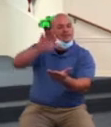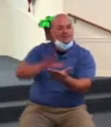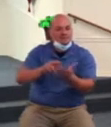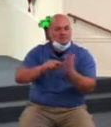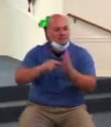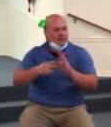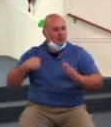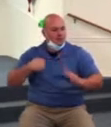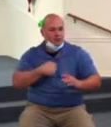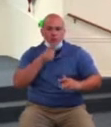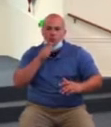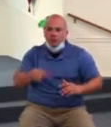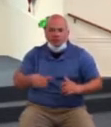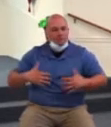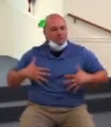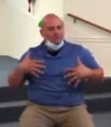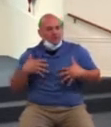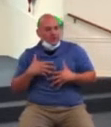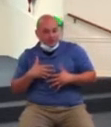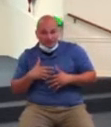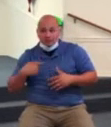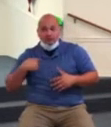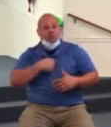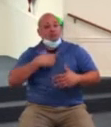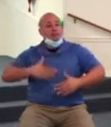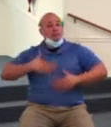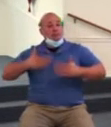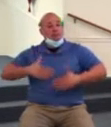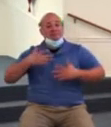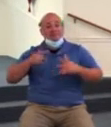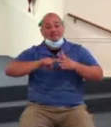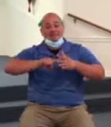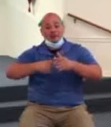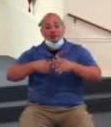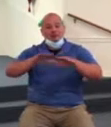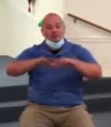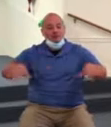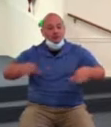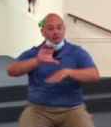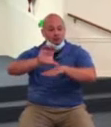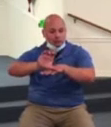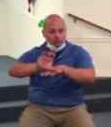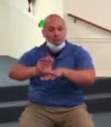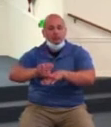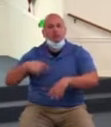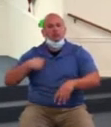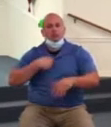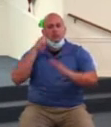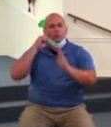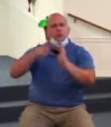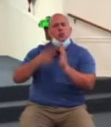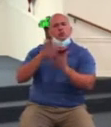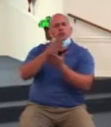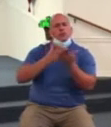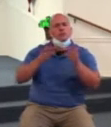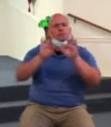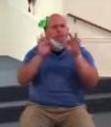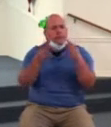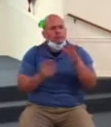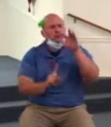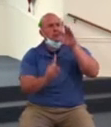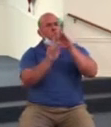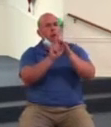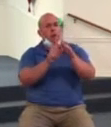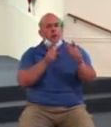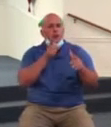that we can restart Children's Church. I noticed a few families were able to come today who had not been able to come before. We're very glad to be able to